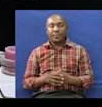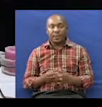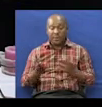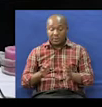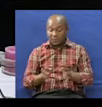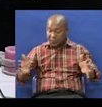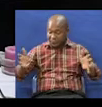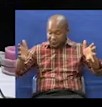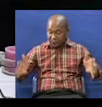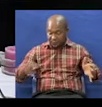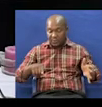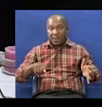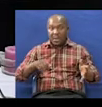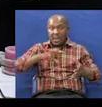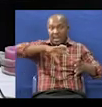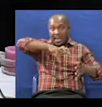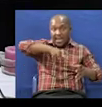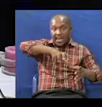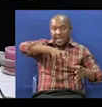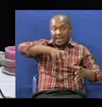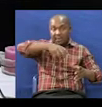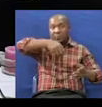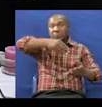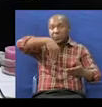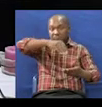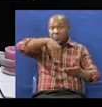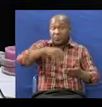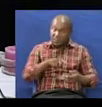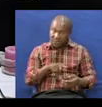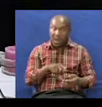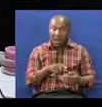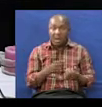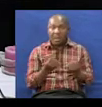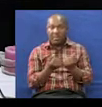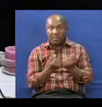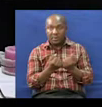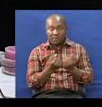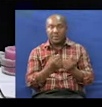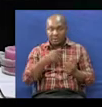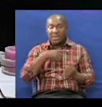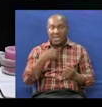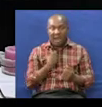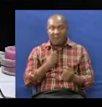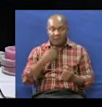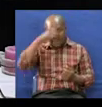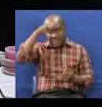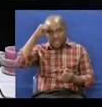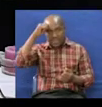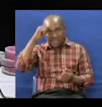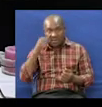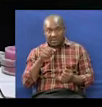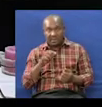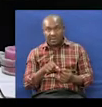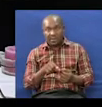burner produce very high amount of heat, and for that reason, it is used